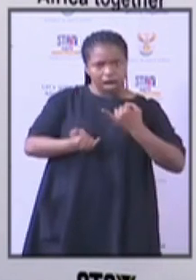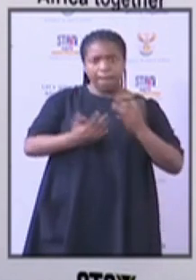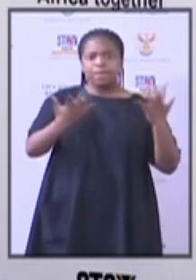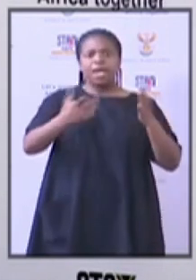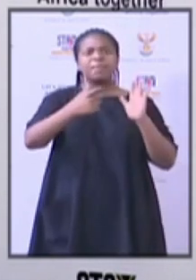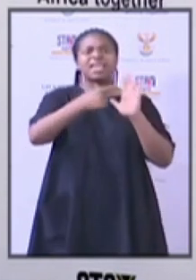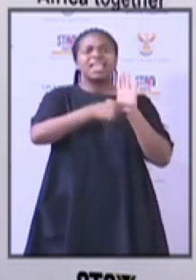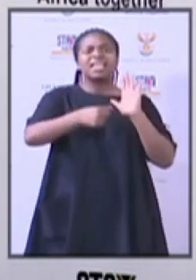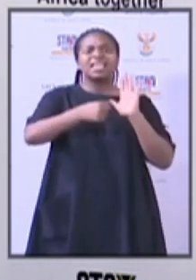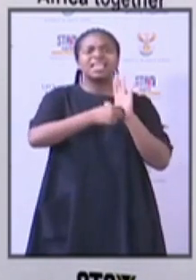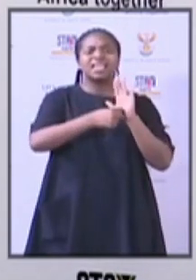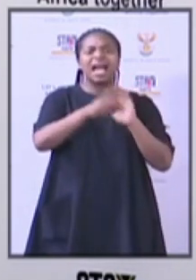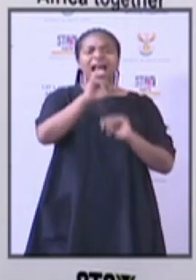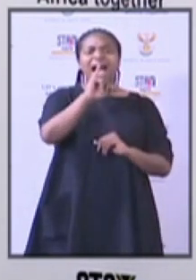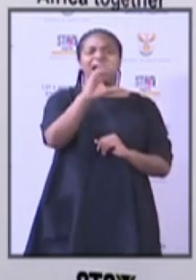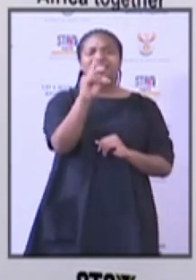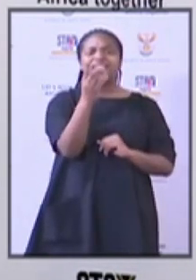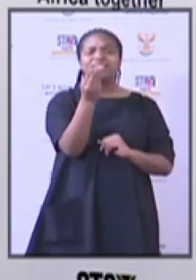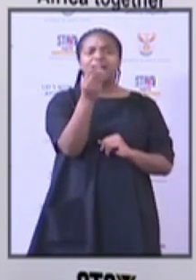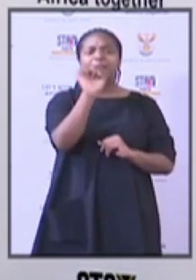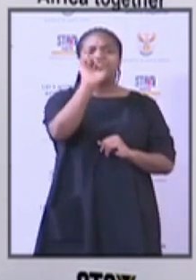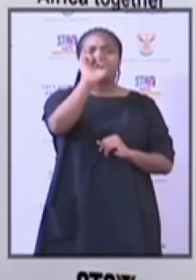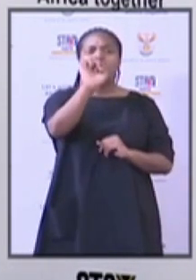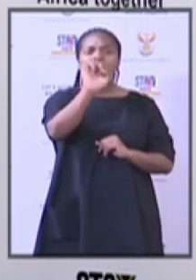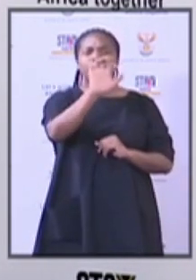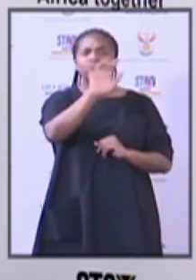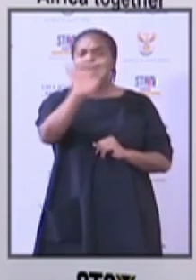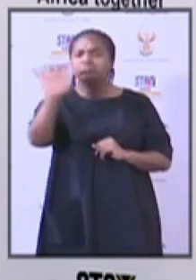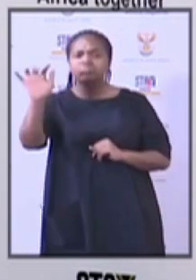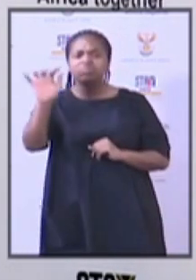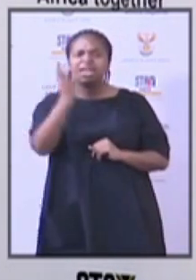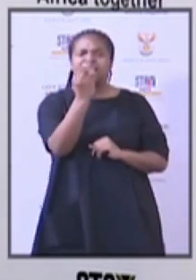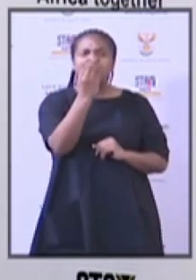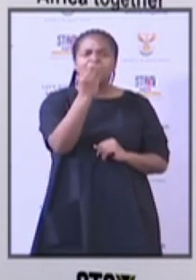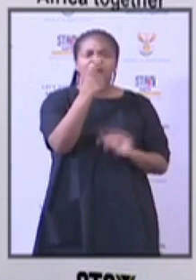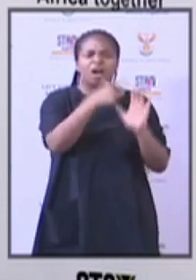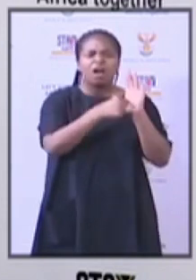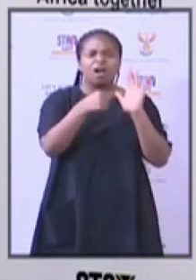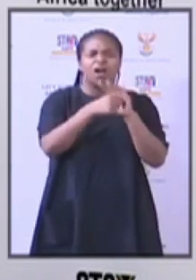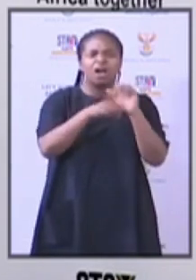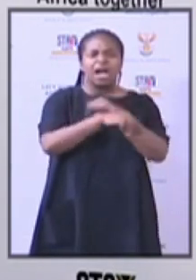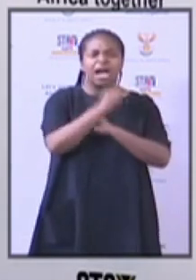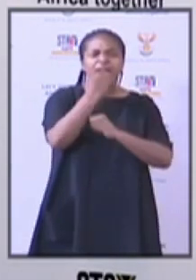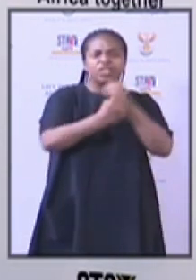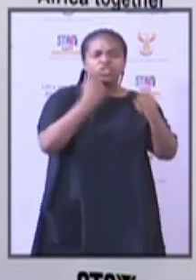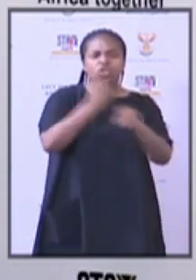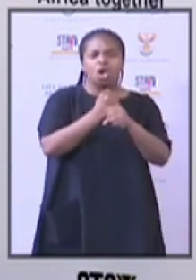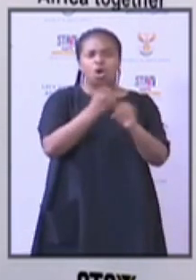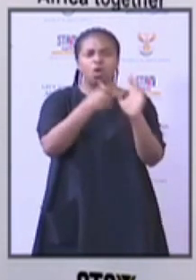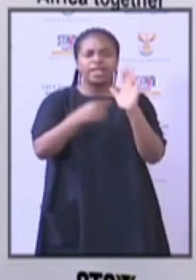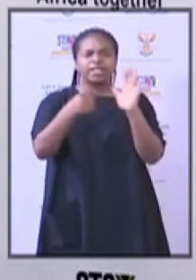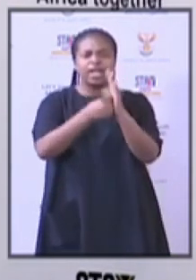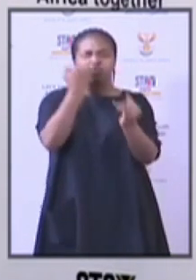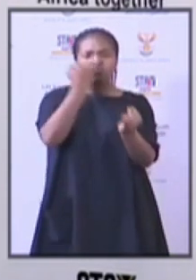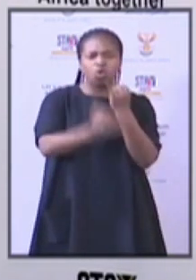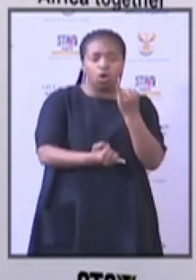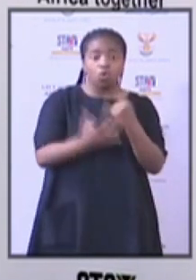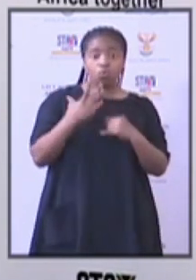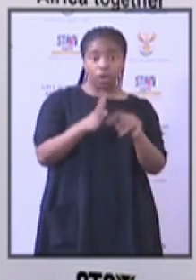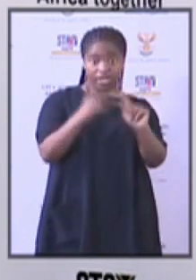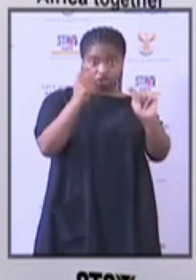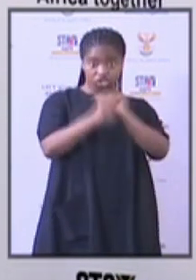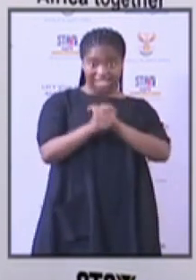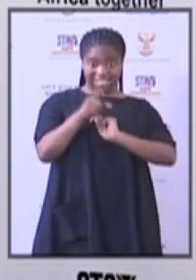date of birth. We usually meet many people who say, my date of birth in the ID is not reflected correctly.